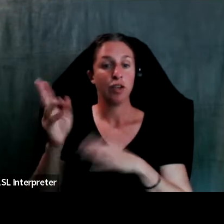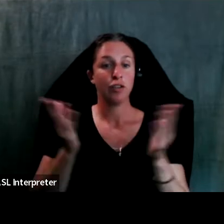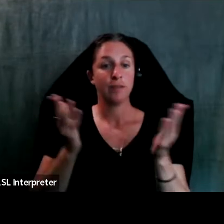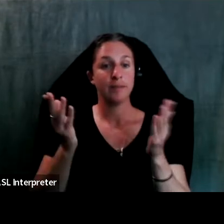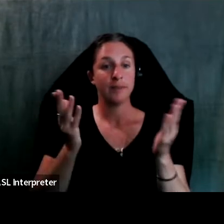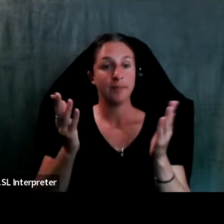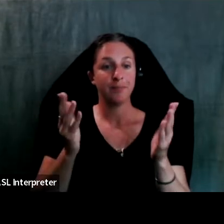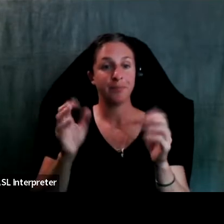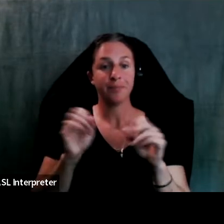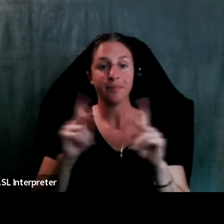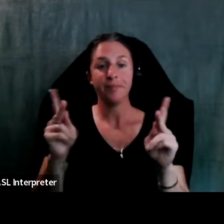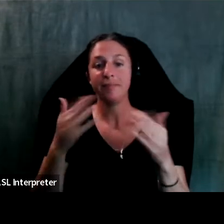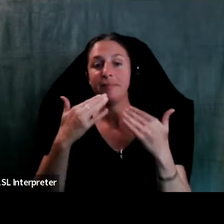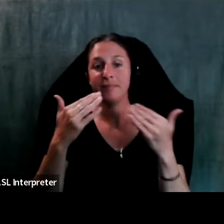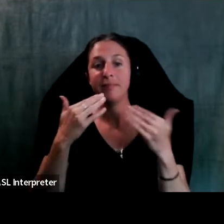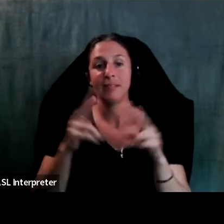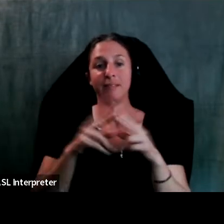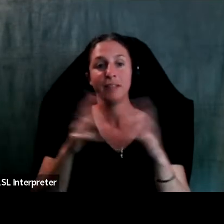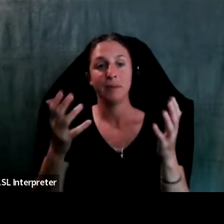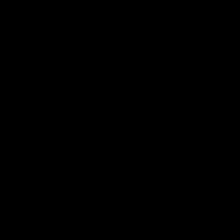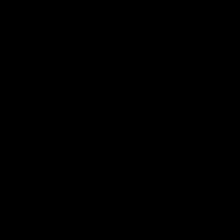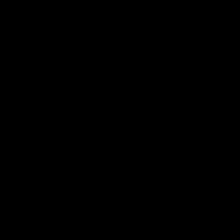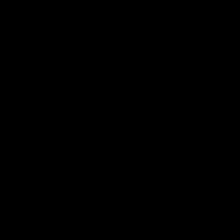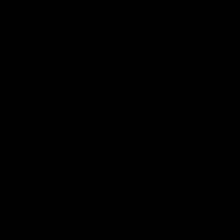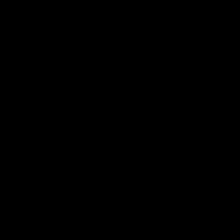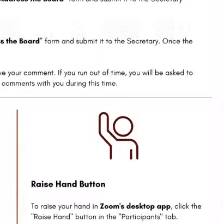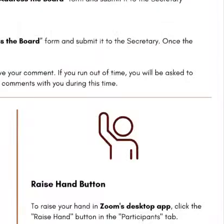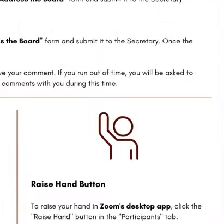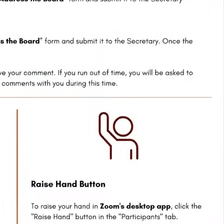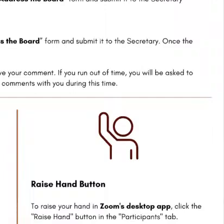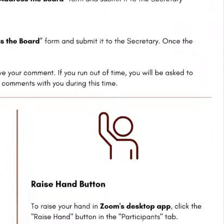All right. Thank you very much. Good evening.